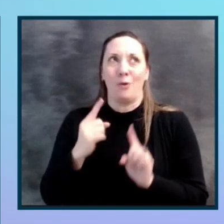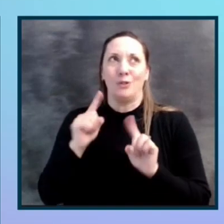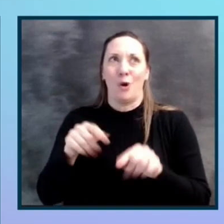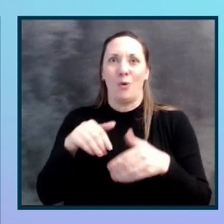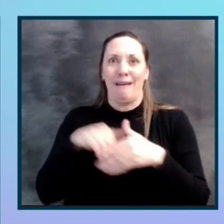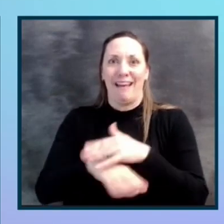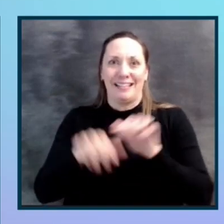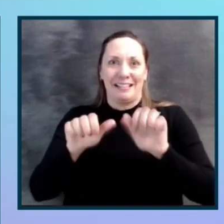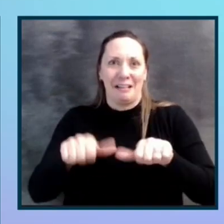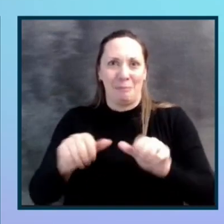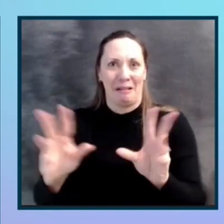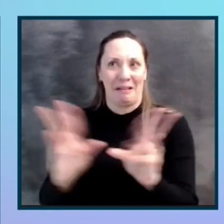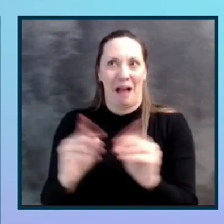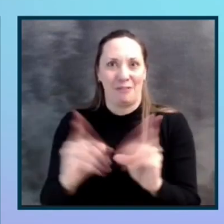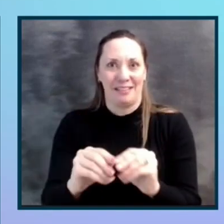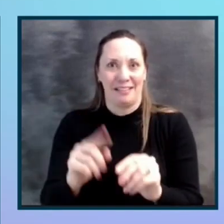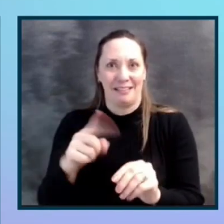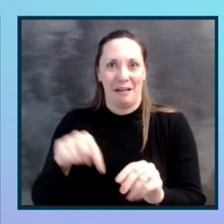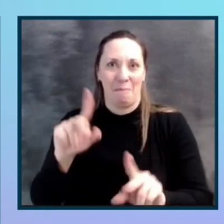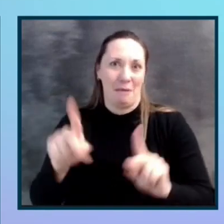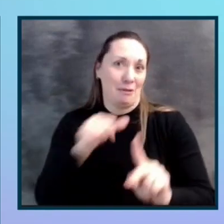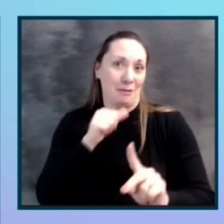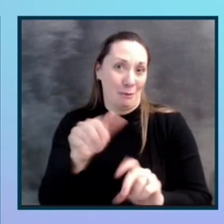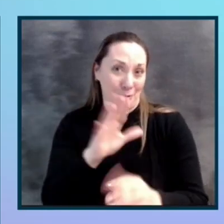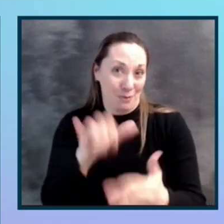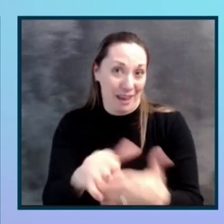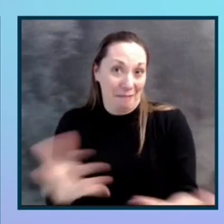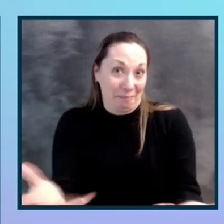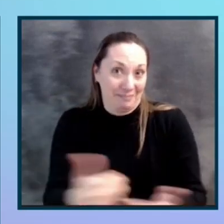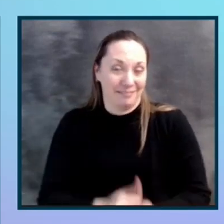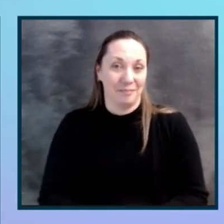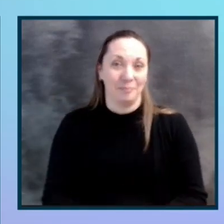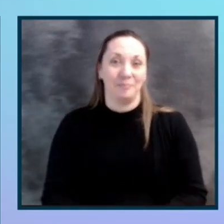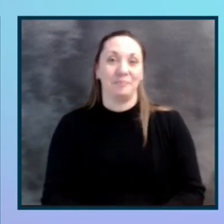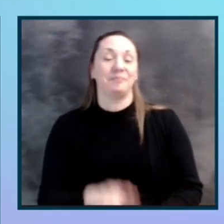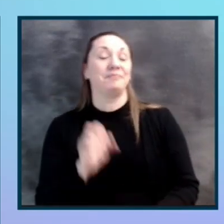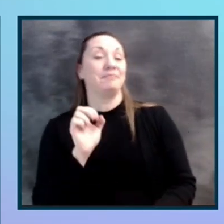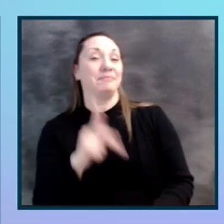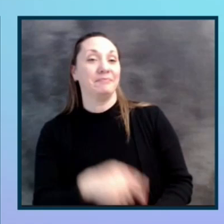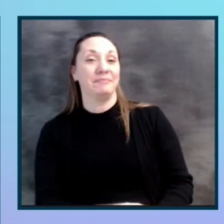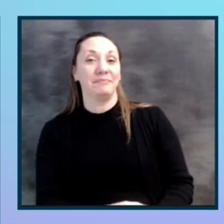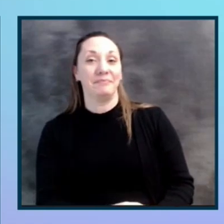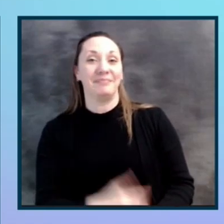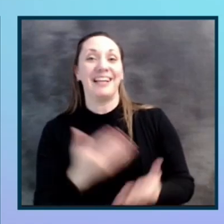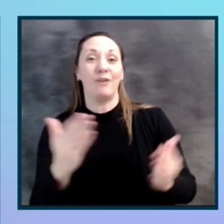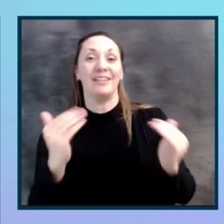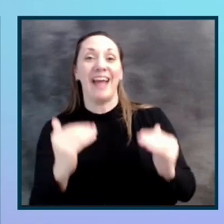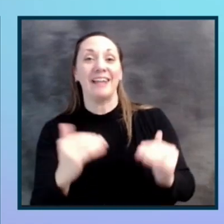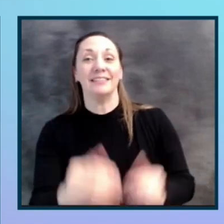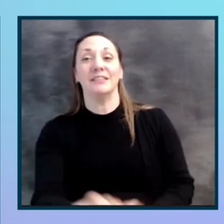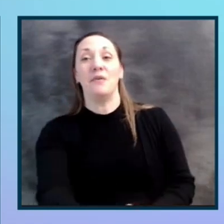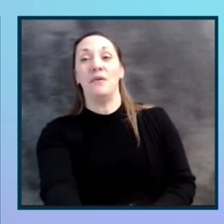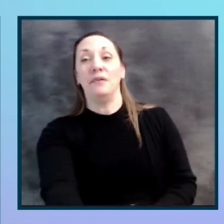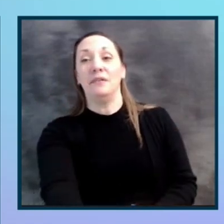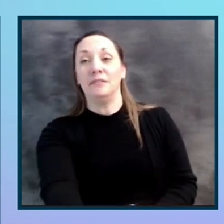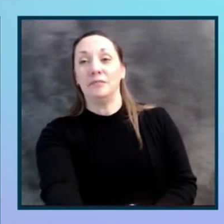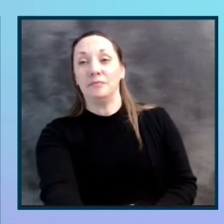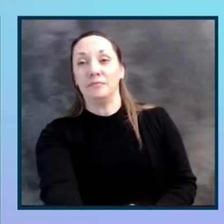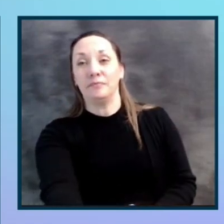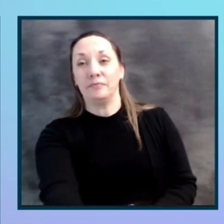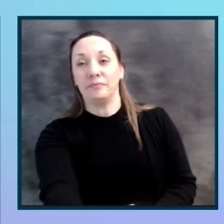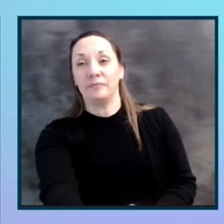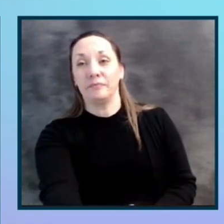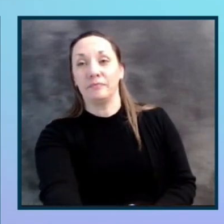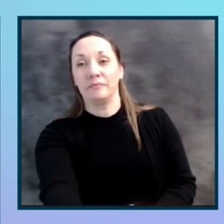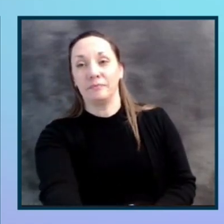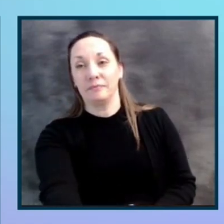people don't do that. Okay, let's get on to our next one, which is from Glenda, actually. How